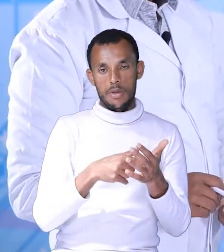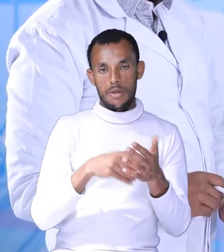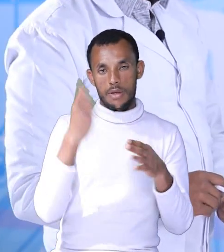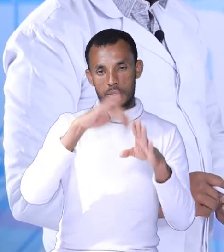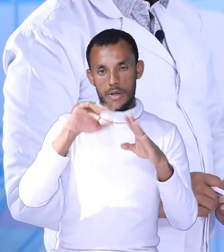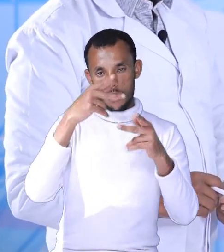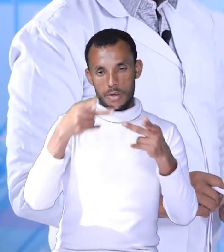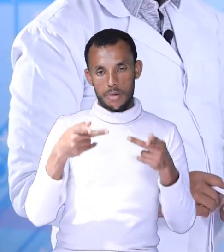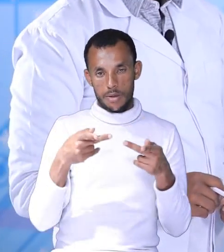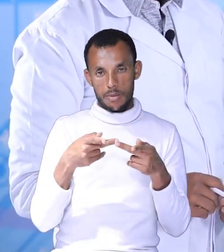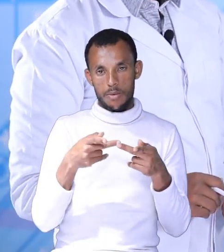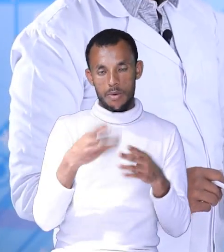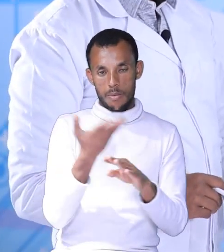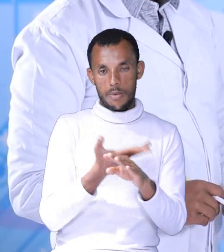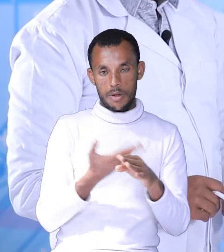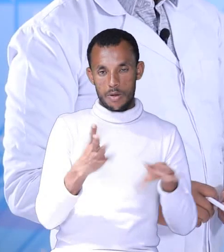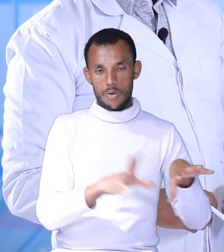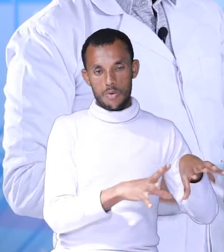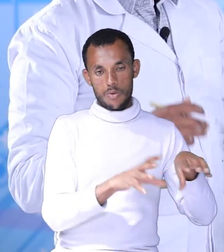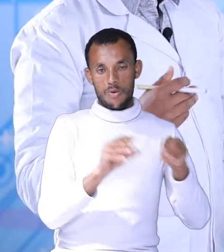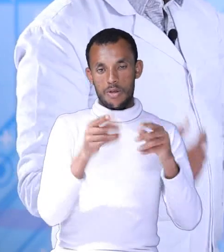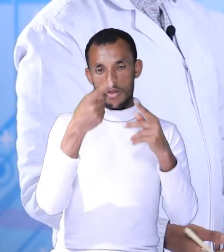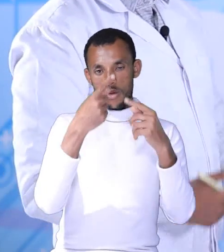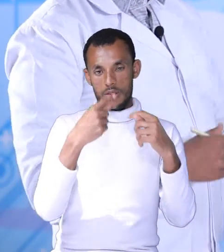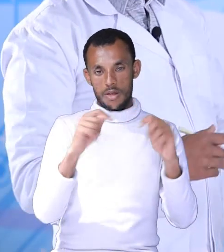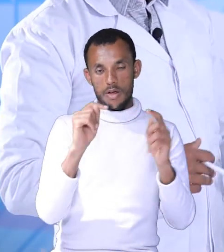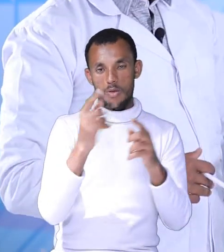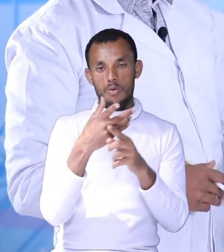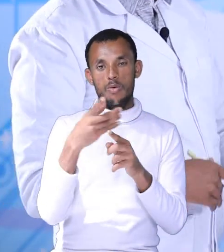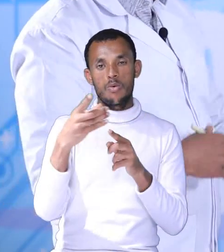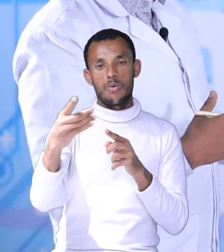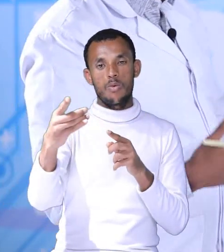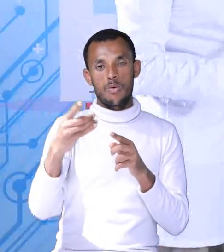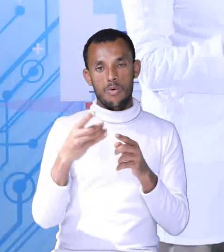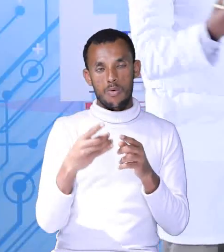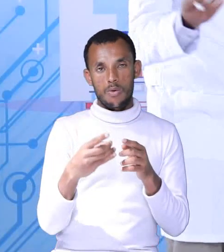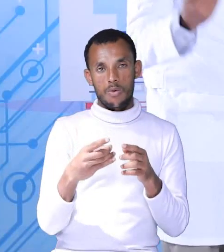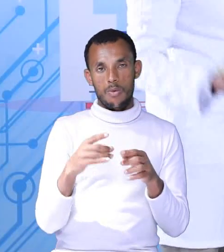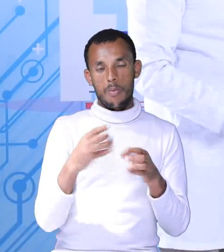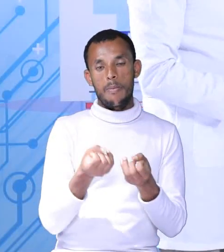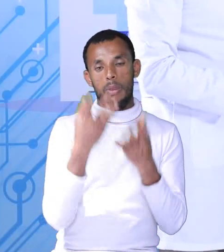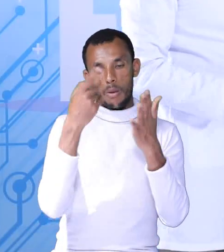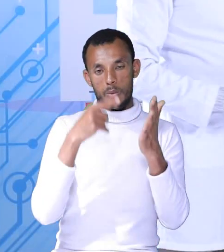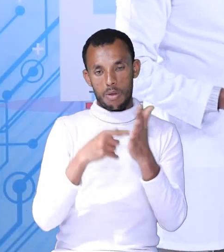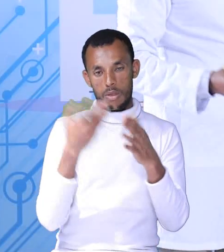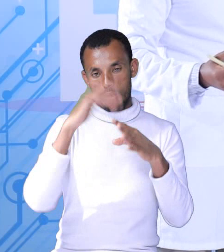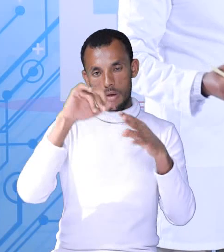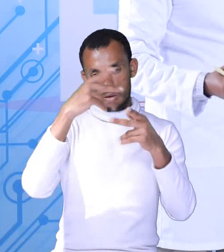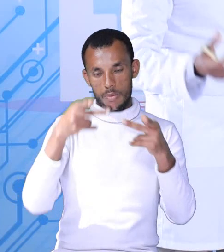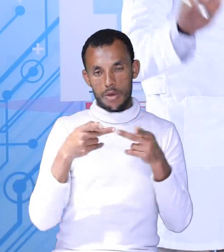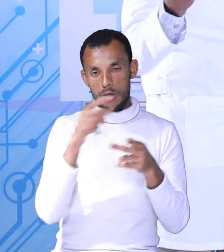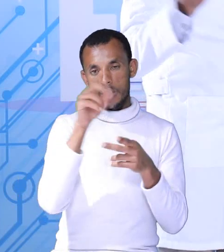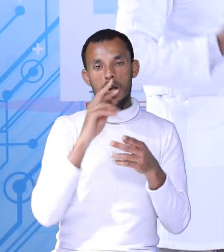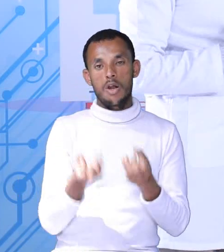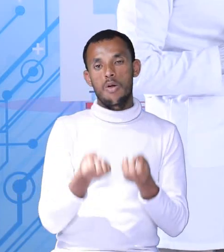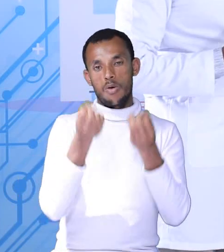space. So please doing this, try to locate so many points in space. There are a